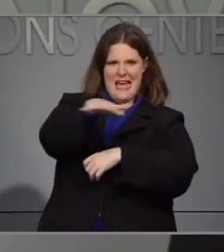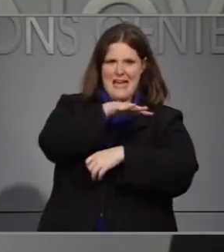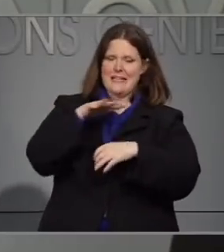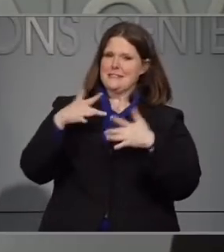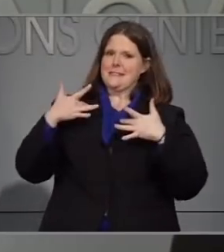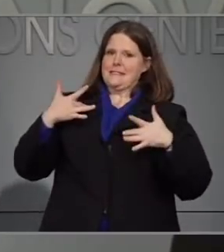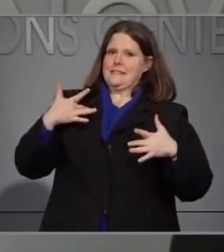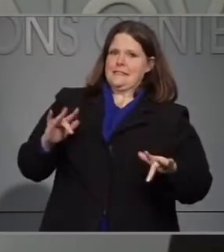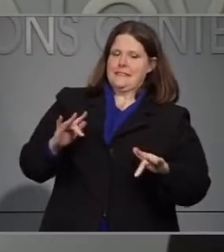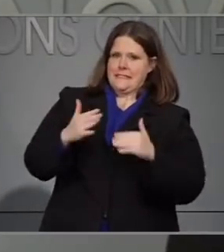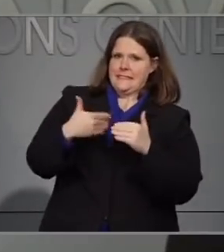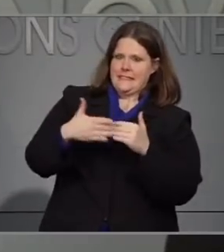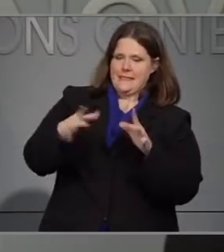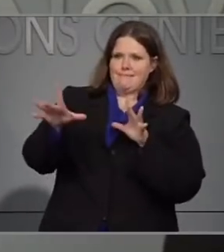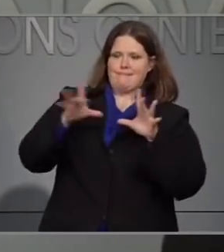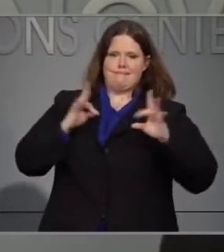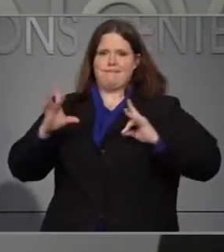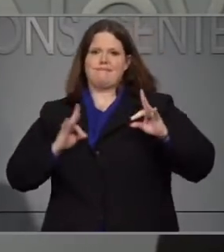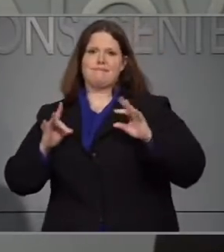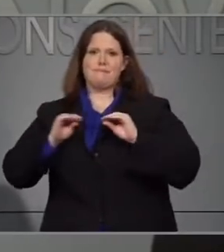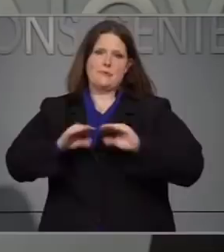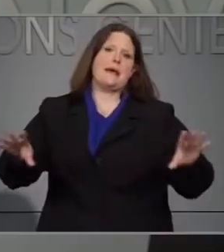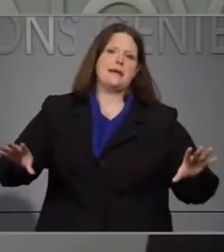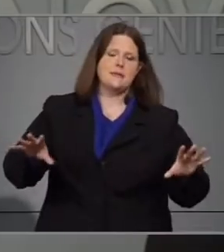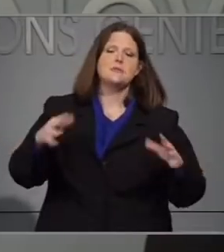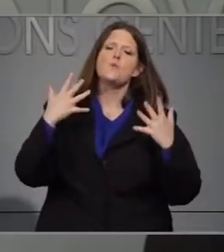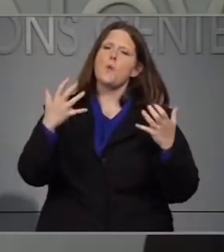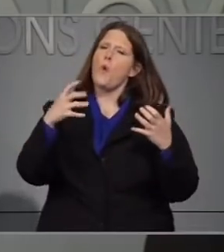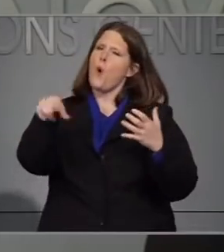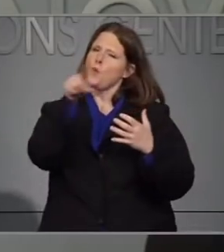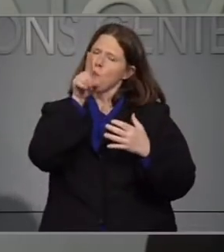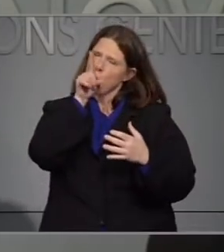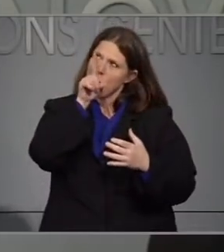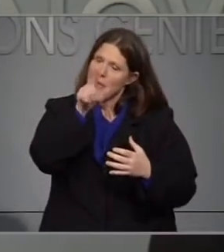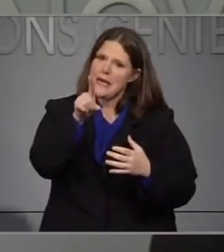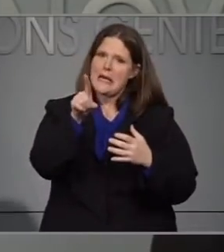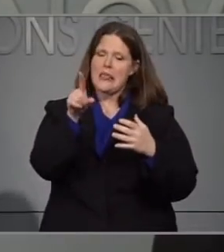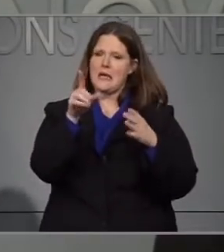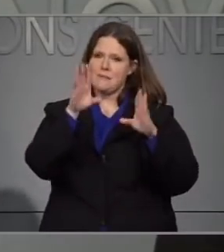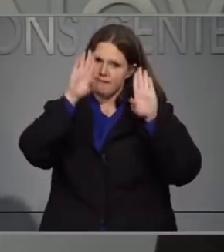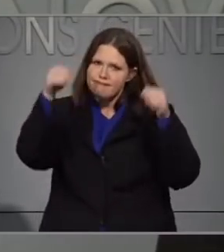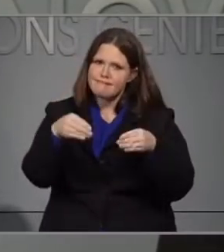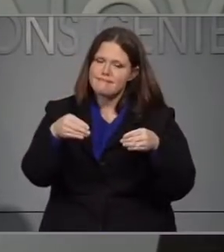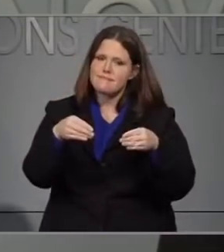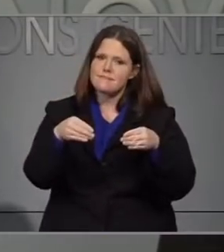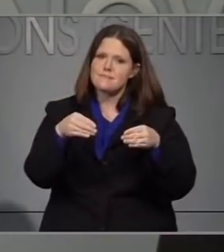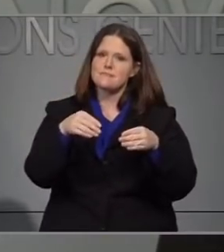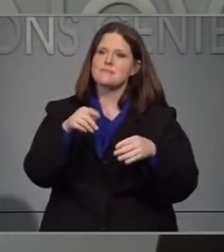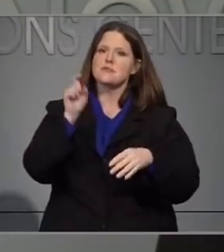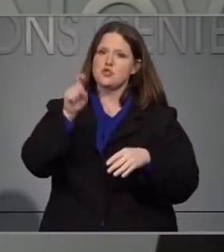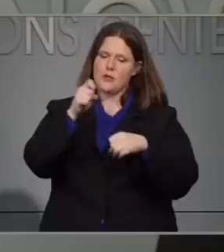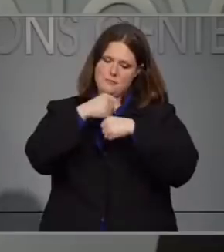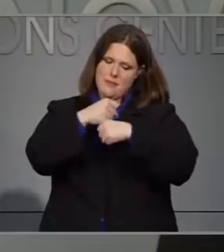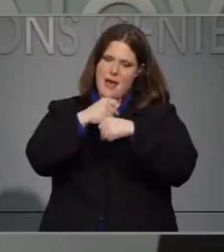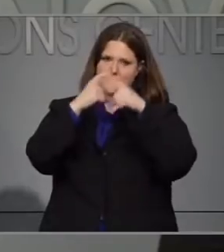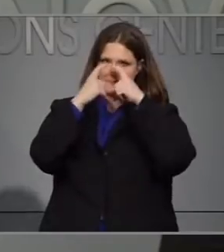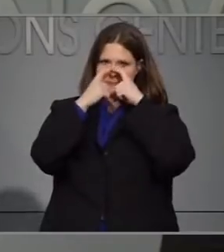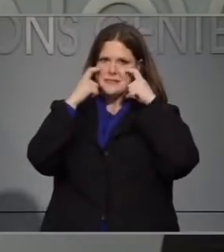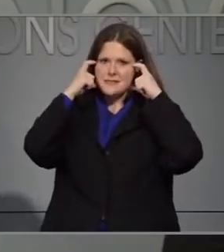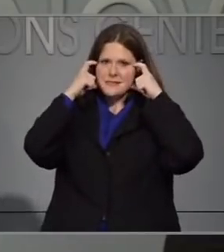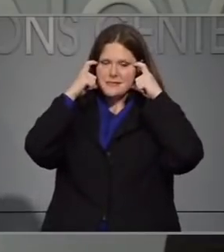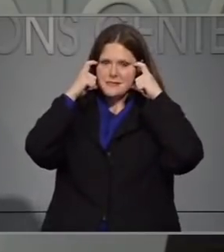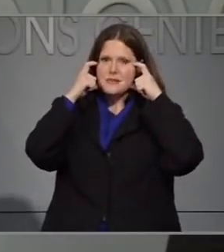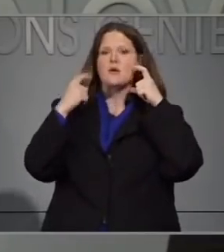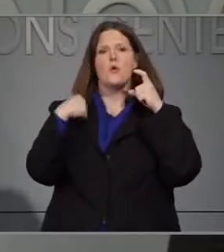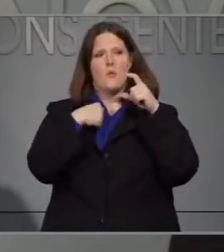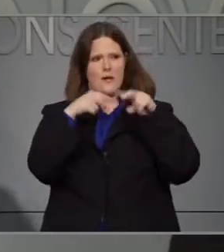places where we want to make sure that everyone is doing a couple of really important things, right? It starts with wearing a face covering. What I think we're